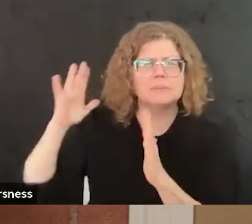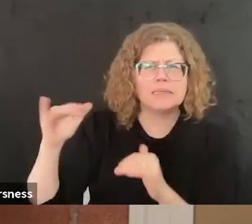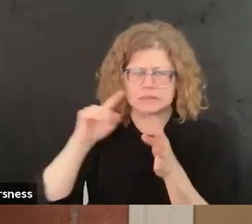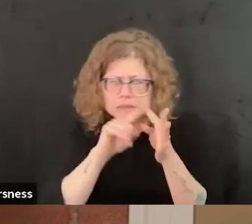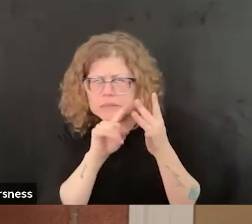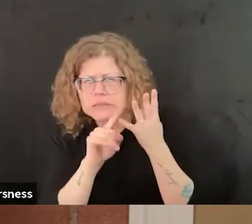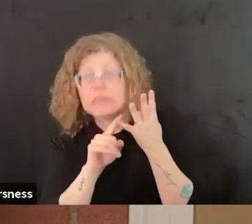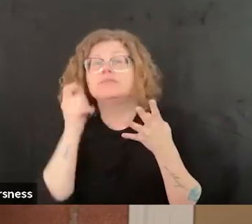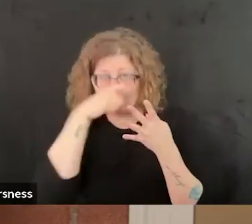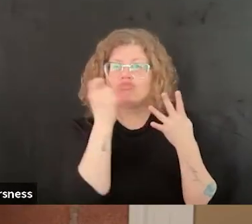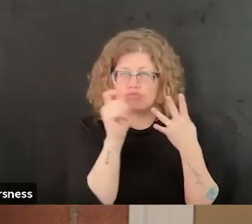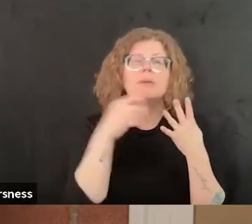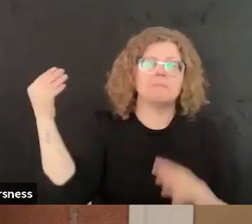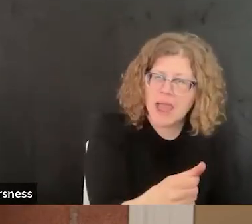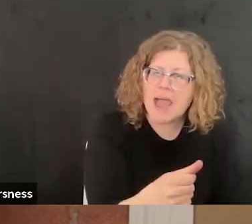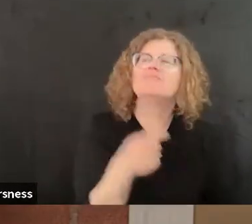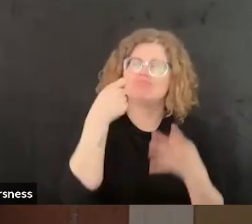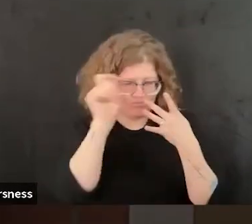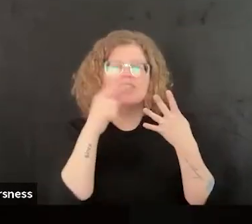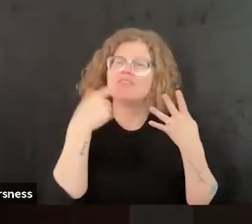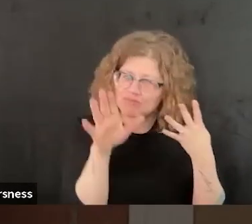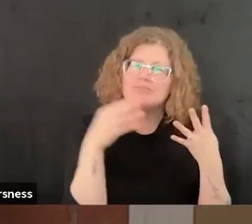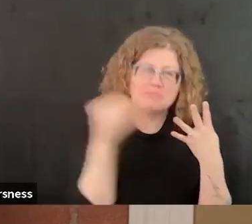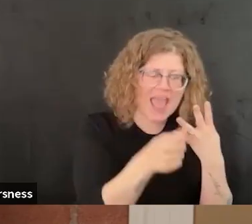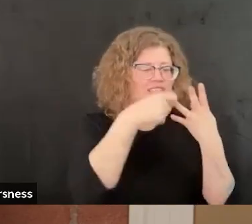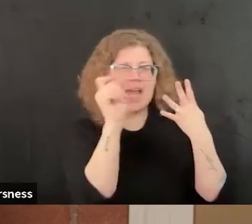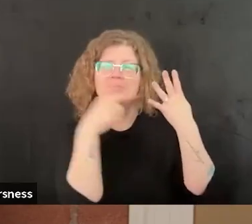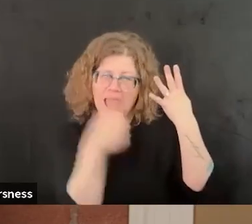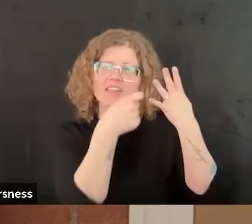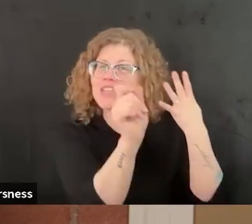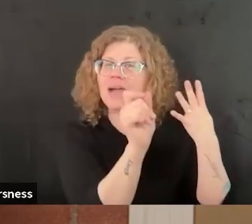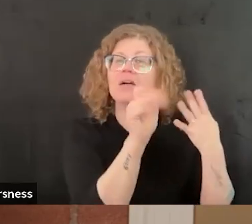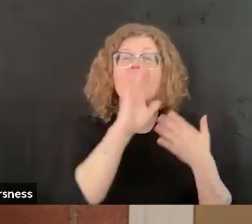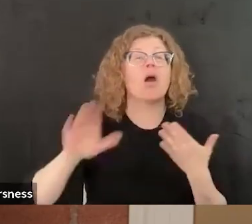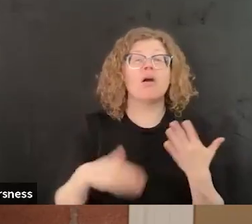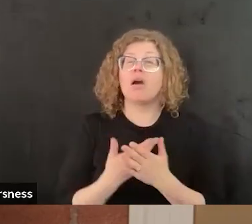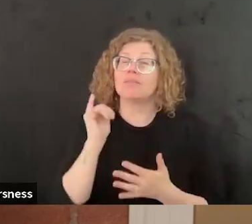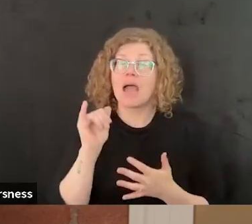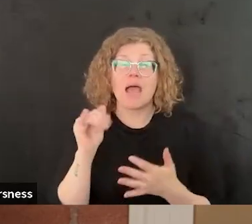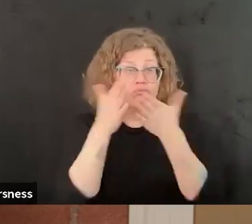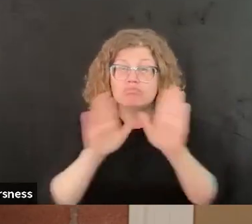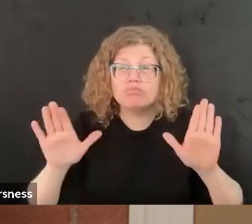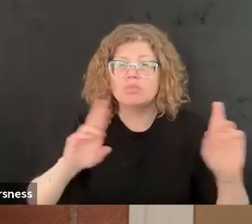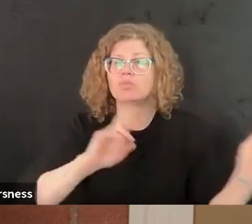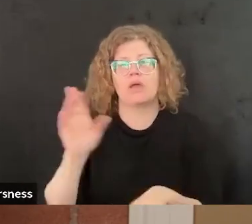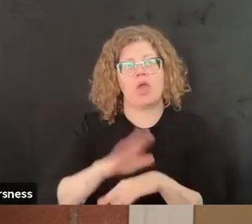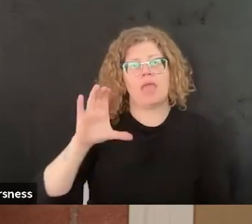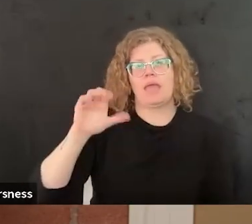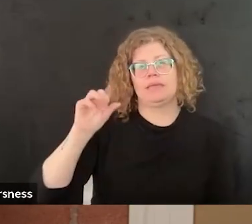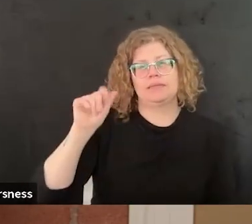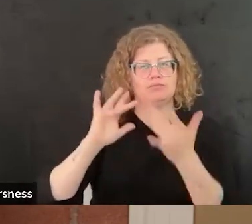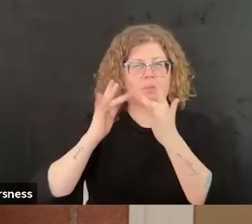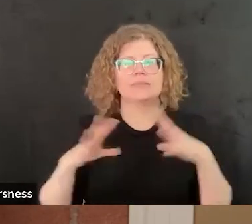the project based on the scope and fee schedule. All of these templates had been provided for you as links on the landing